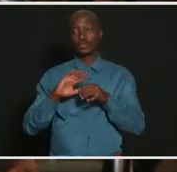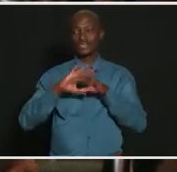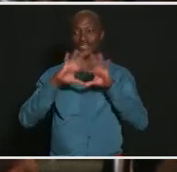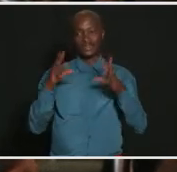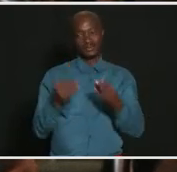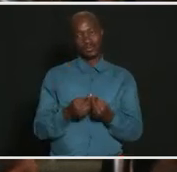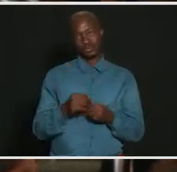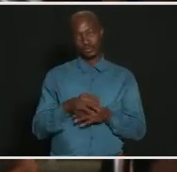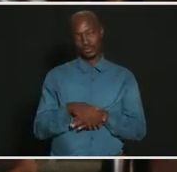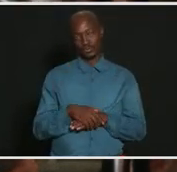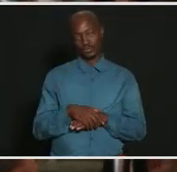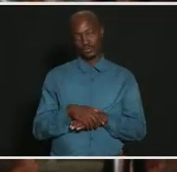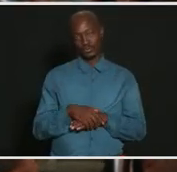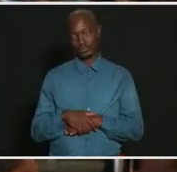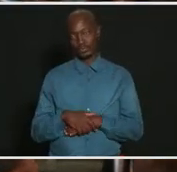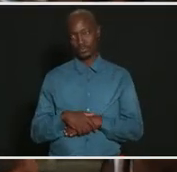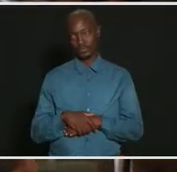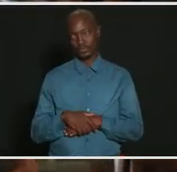its entirety